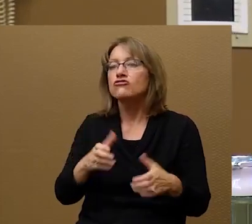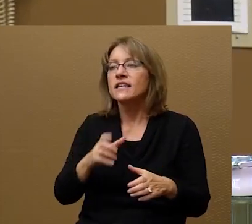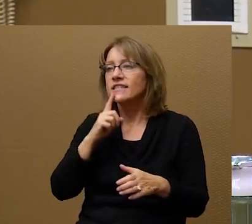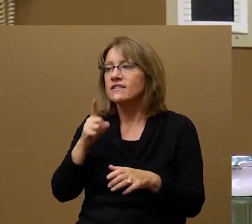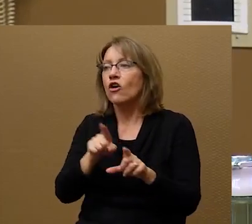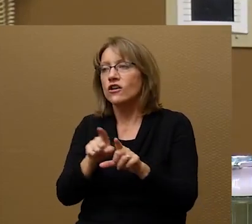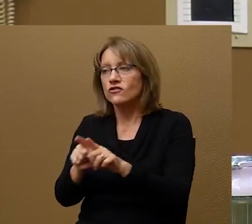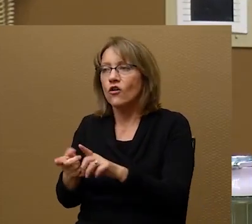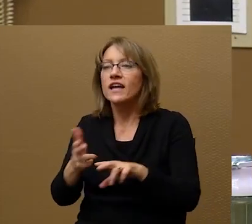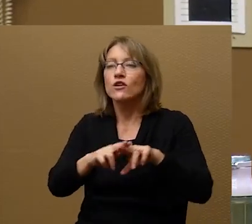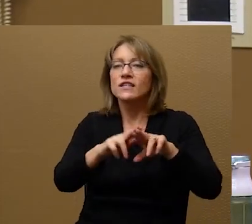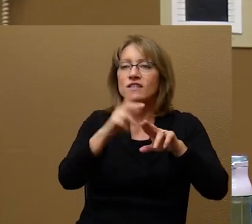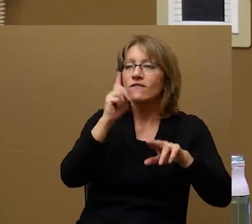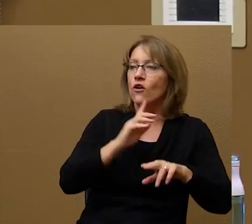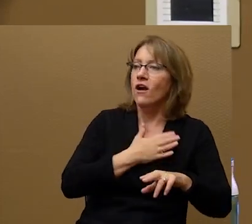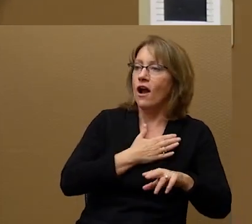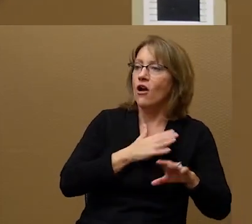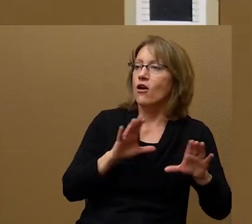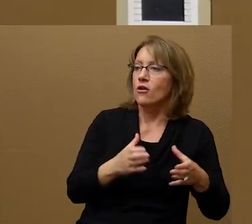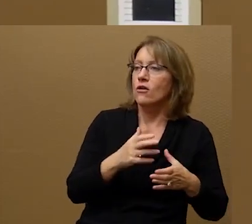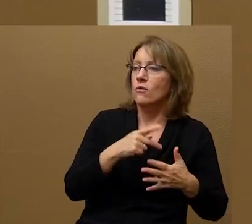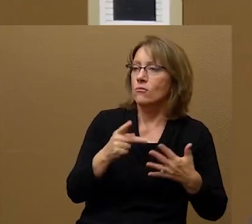for our population of kids.